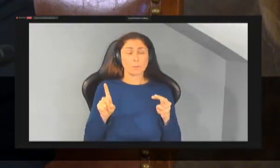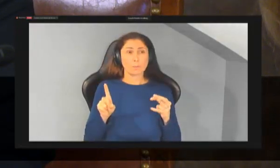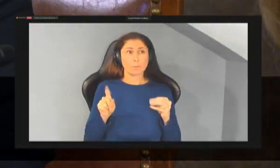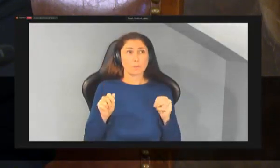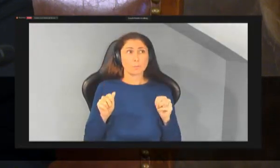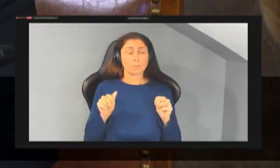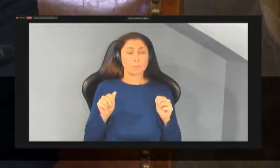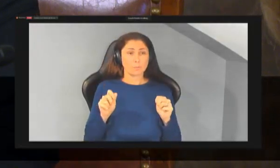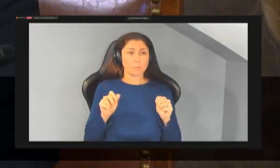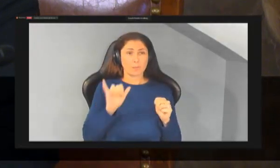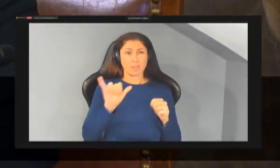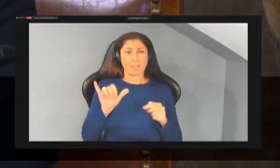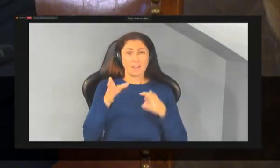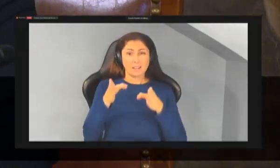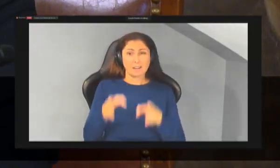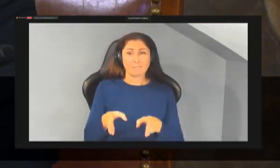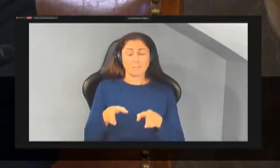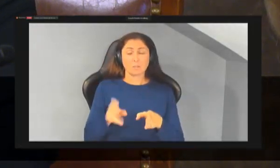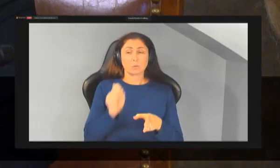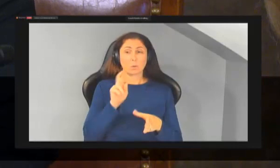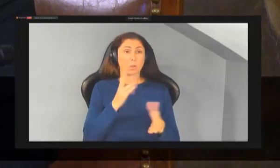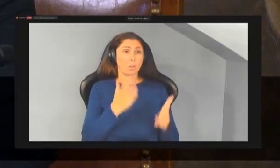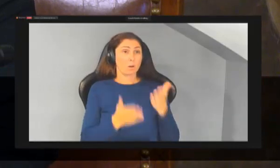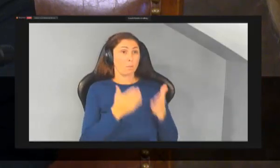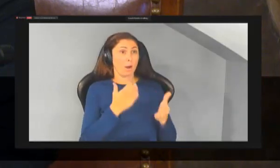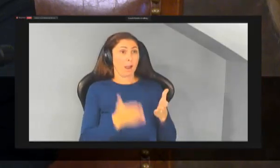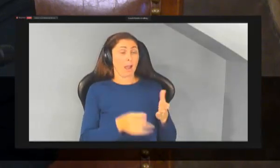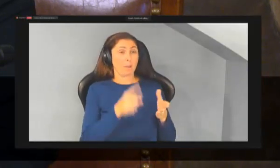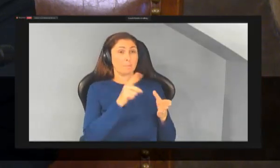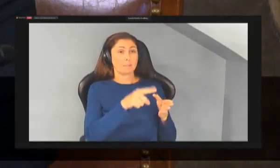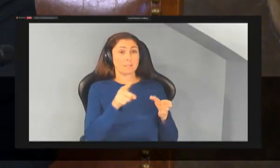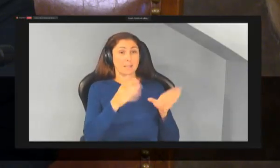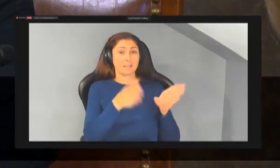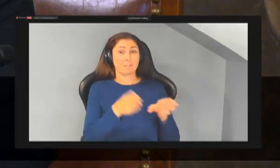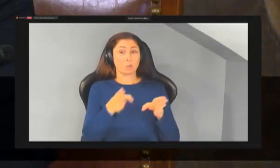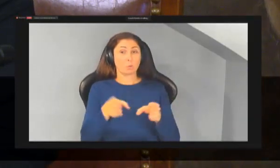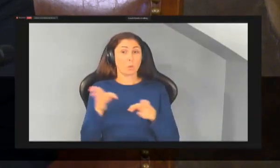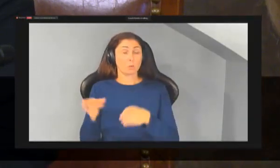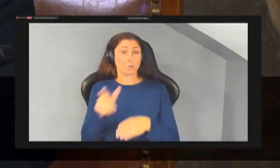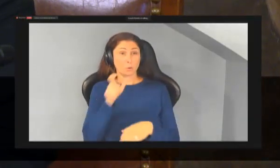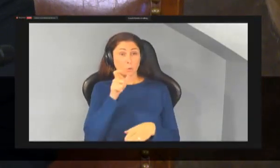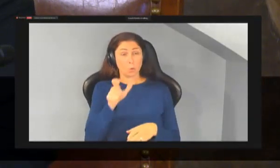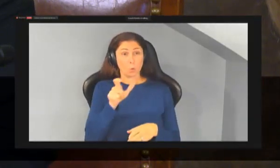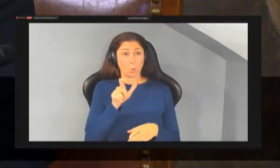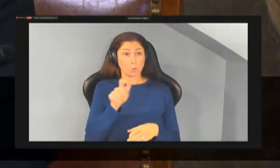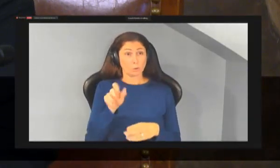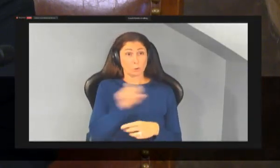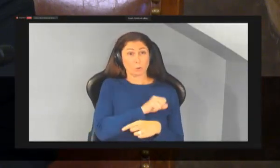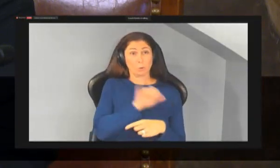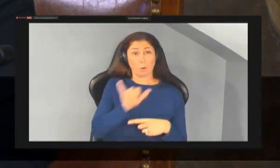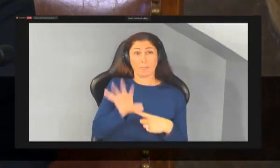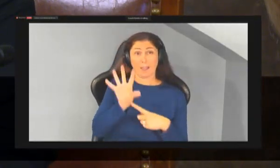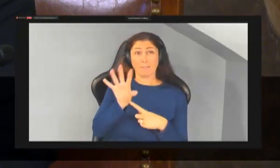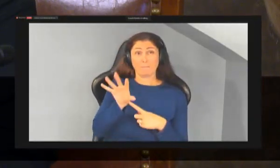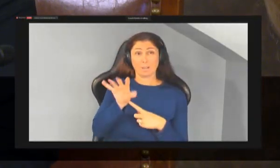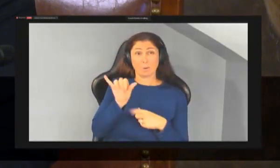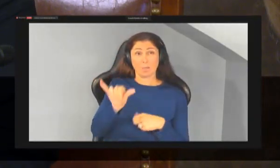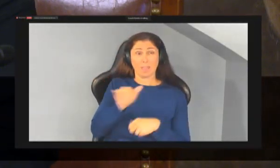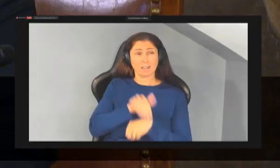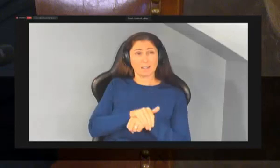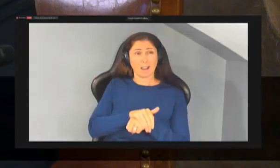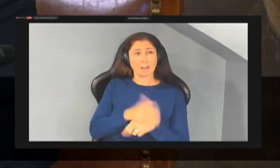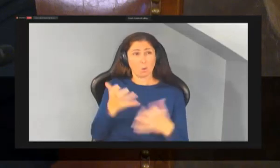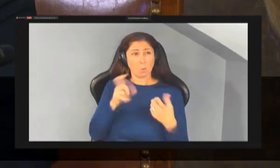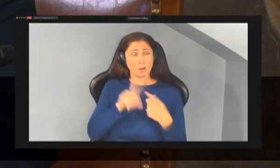for the individual or perhaps individuals who took the video that night, you know, that I do want to say